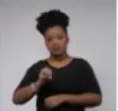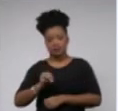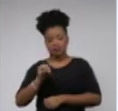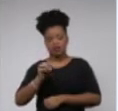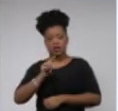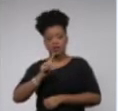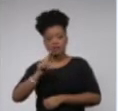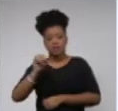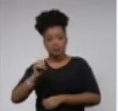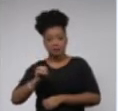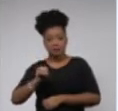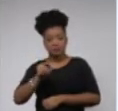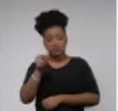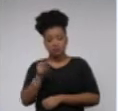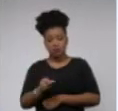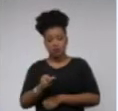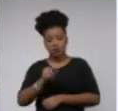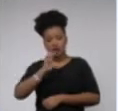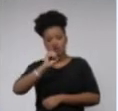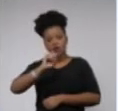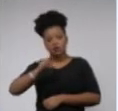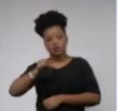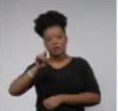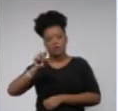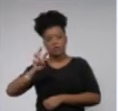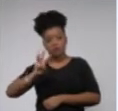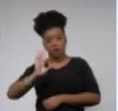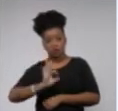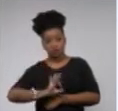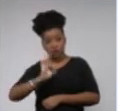0.93% of people, have been diagnosed with the virus.